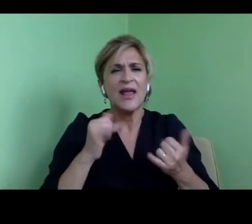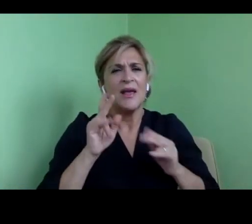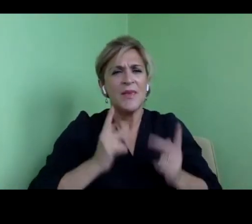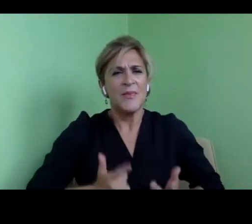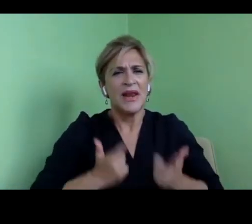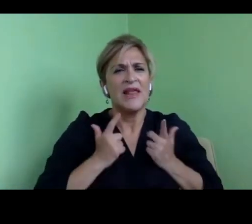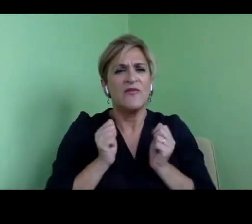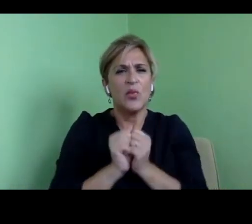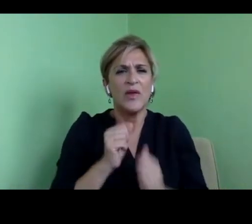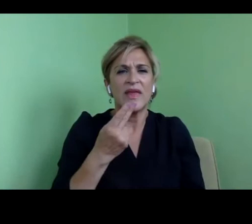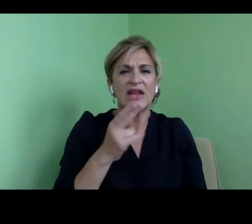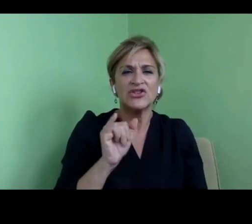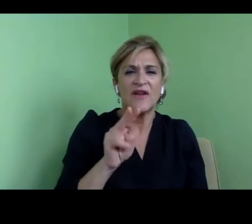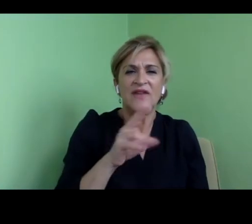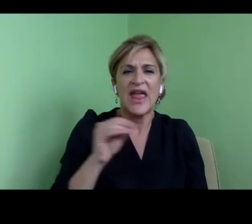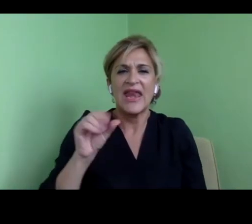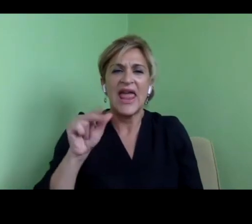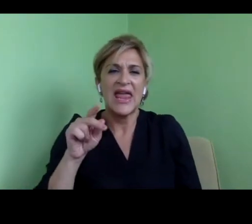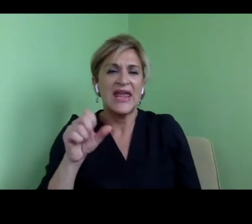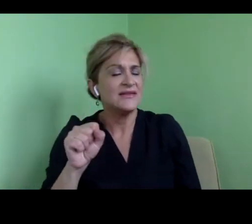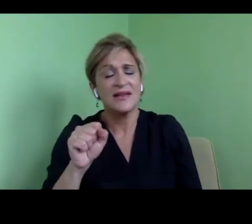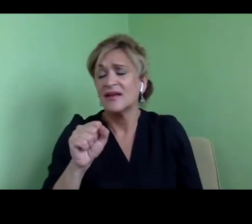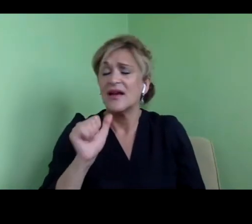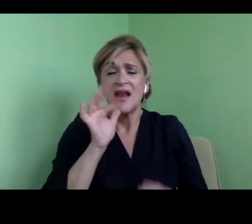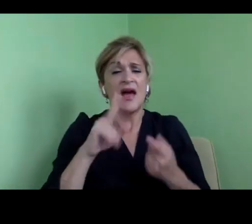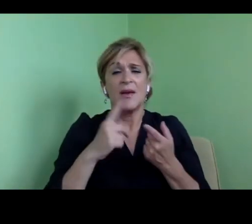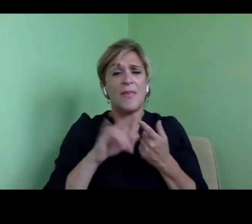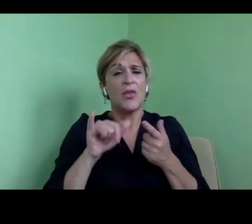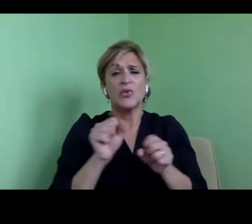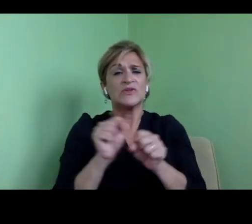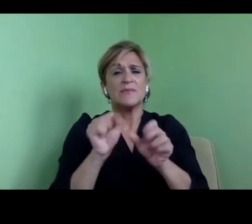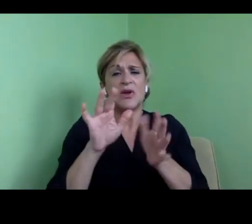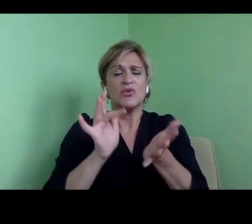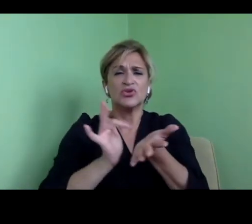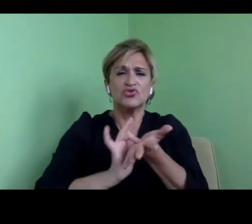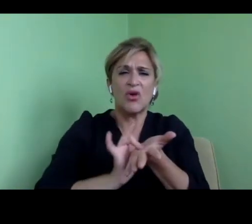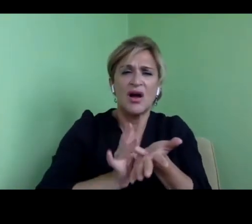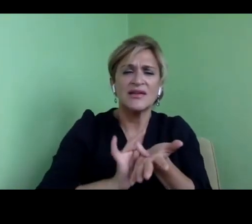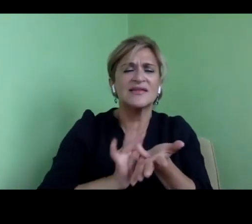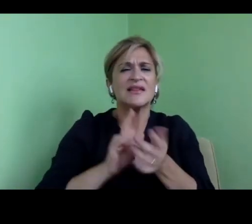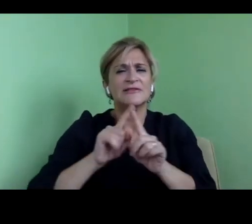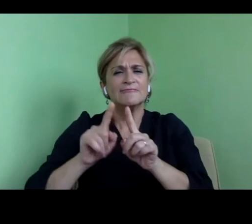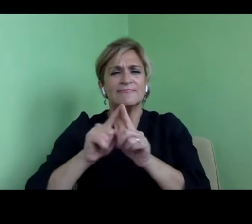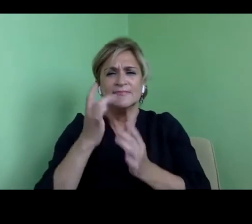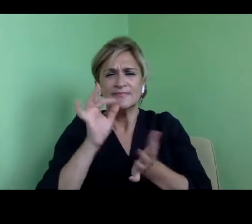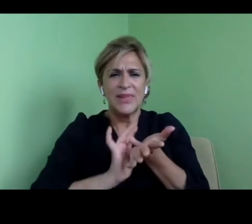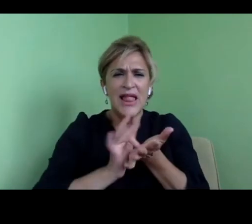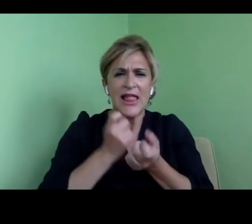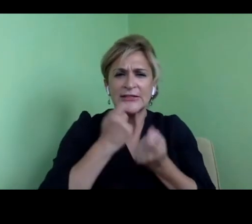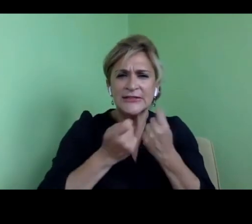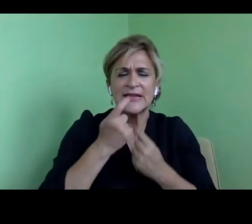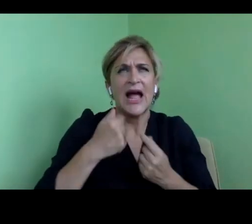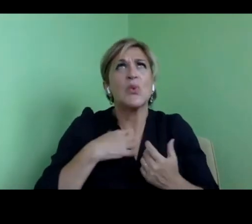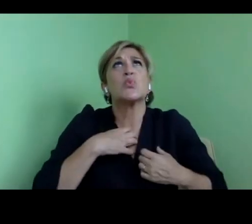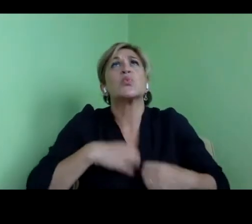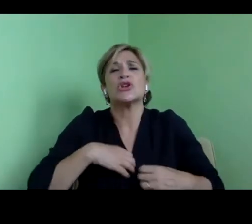HIV and AIDS. It's not about those miracle drugs and cocktails, though I do wish could have gotten here just one day.